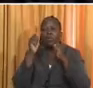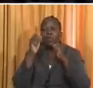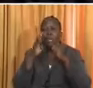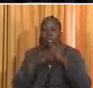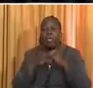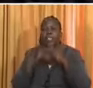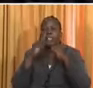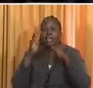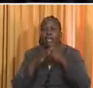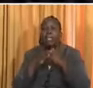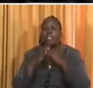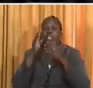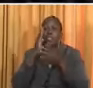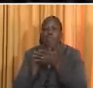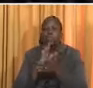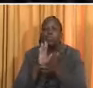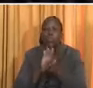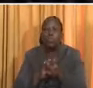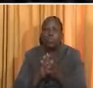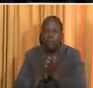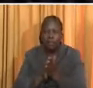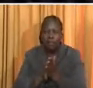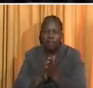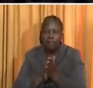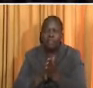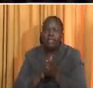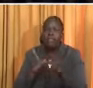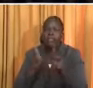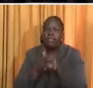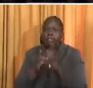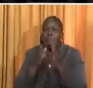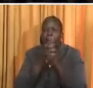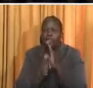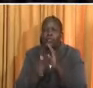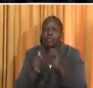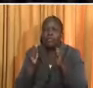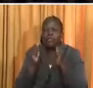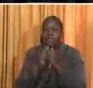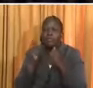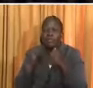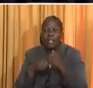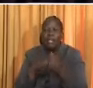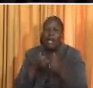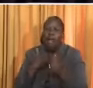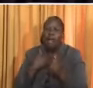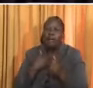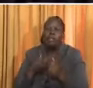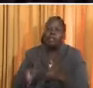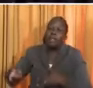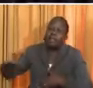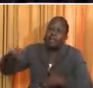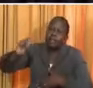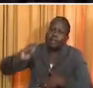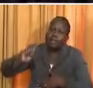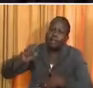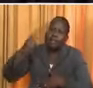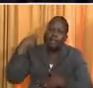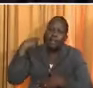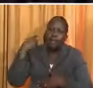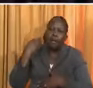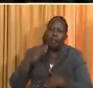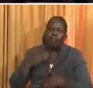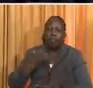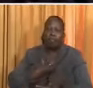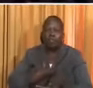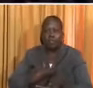amendable in accordance with Chapter 16 to increase or even decrease the number of constituencies